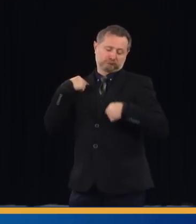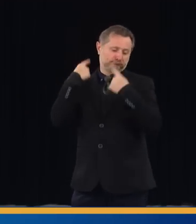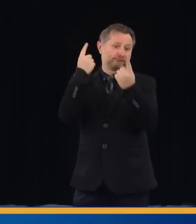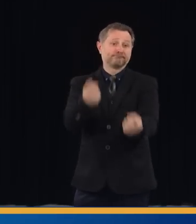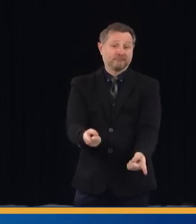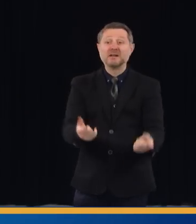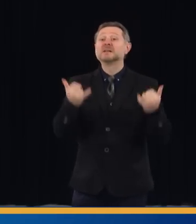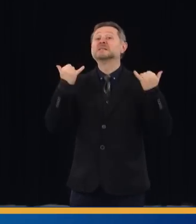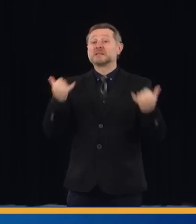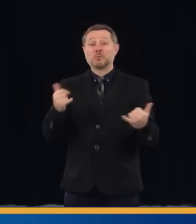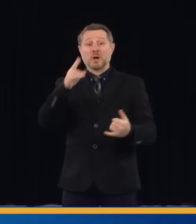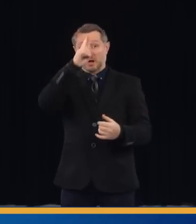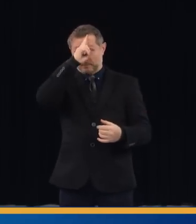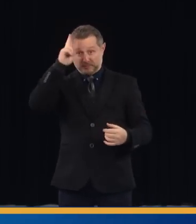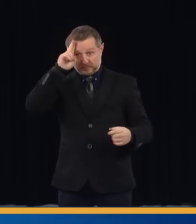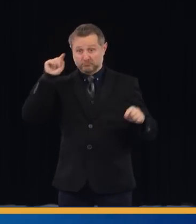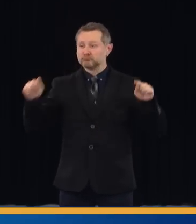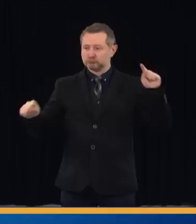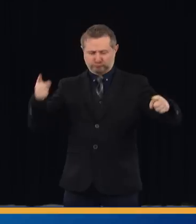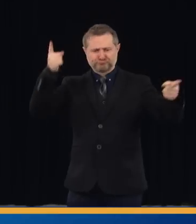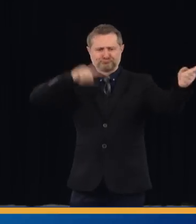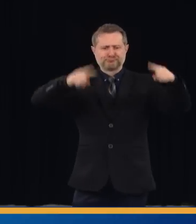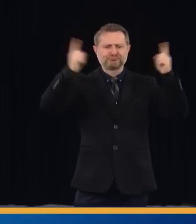very cooperative, and I want to thank them very much.